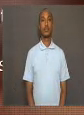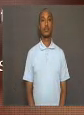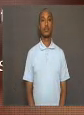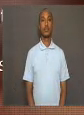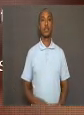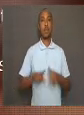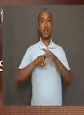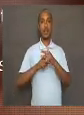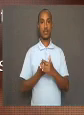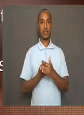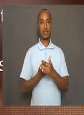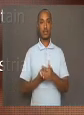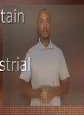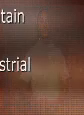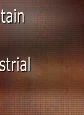Begin.